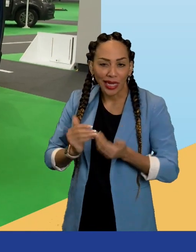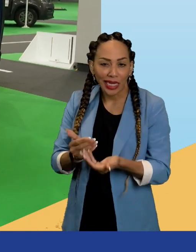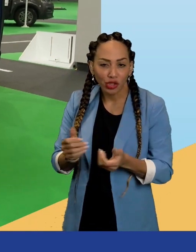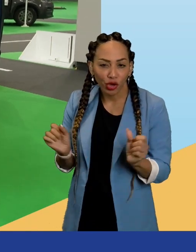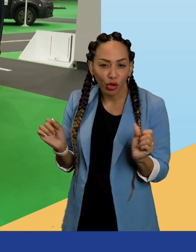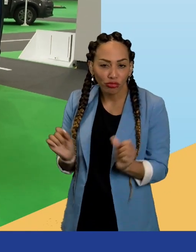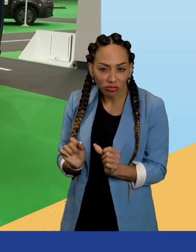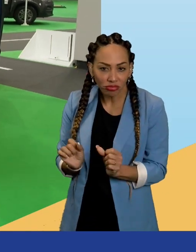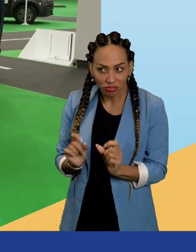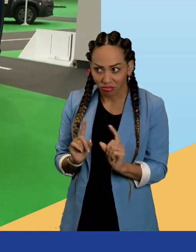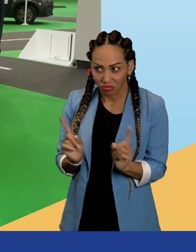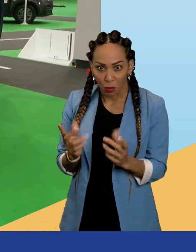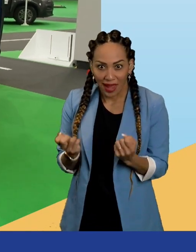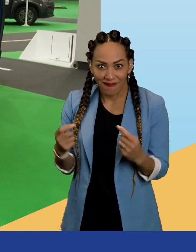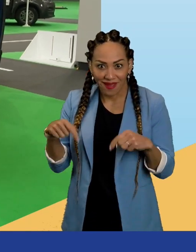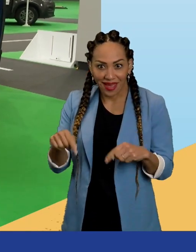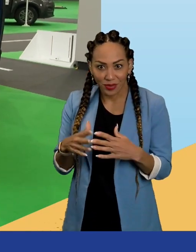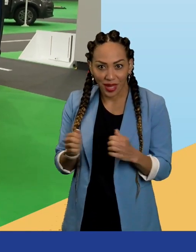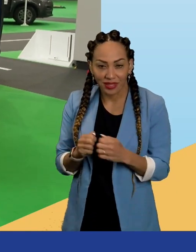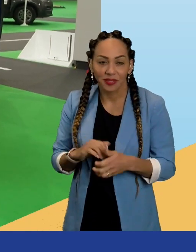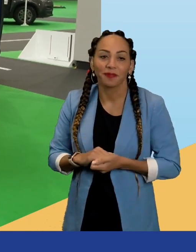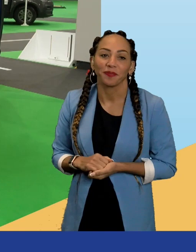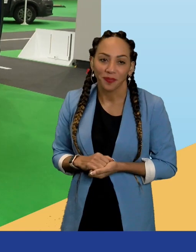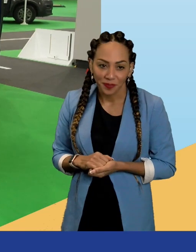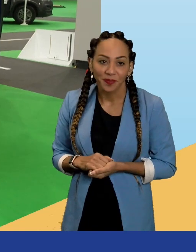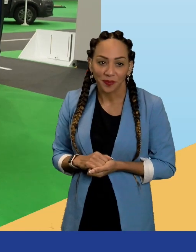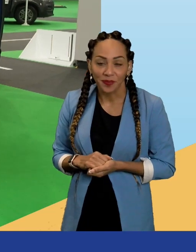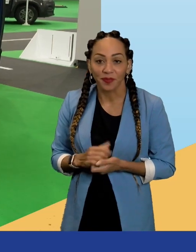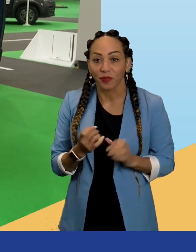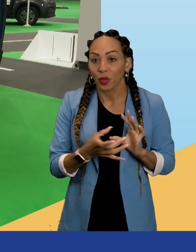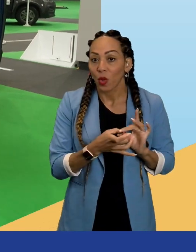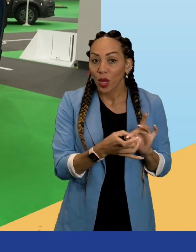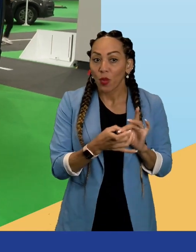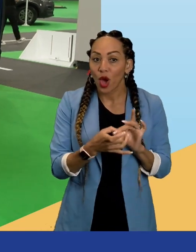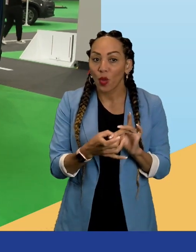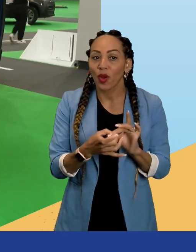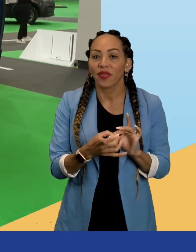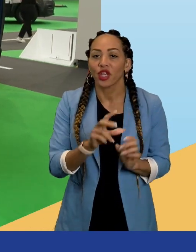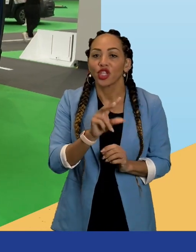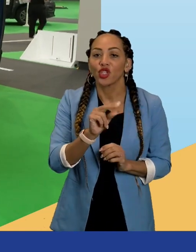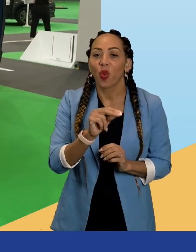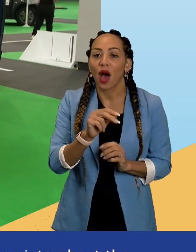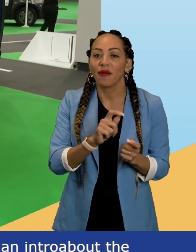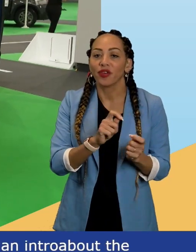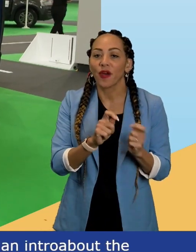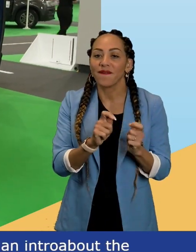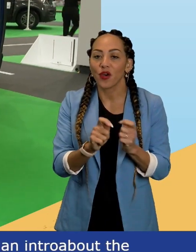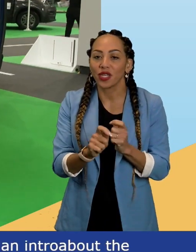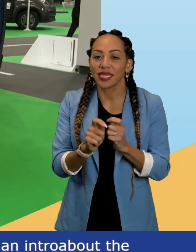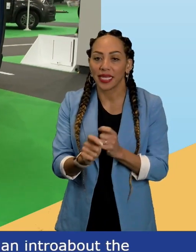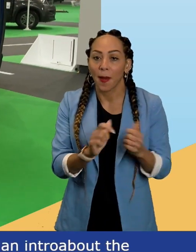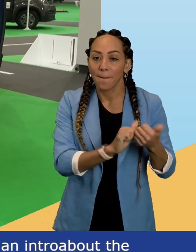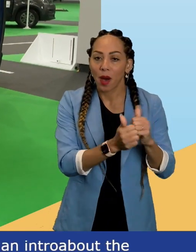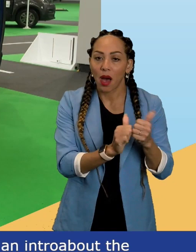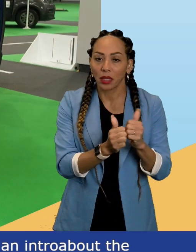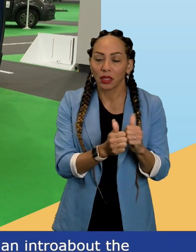that we have on display here this weekend? Of course, yeah. We work with a total of 12 converter partners. So these are UK-based firms that convert vehicles for